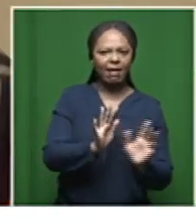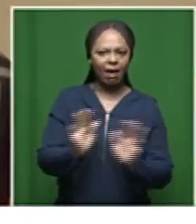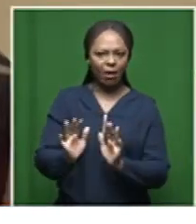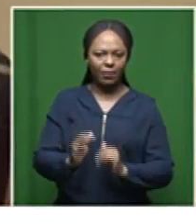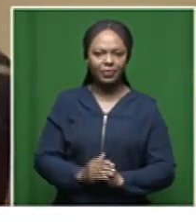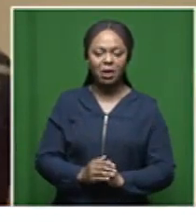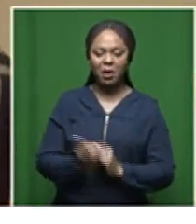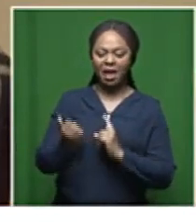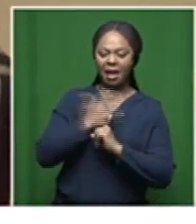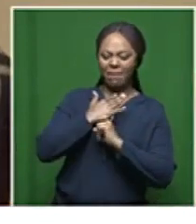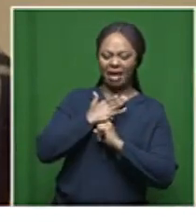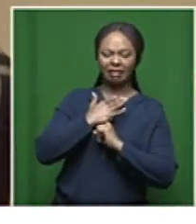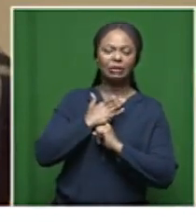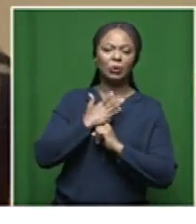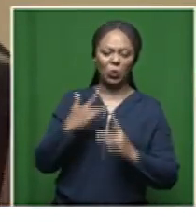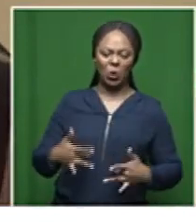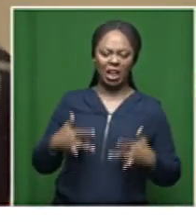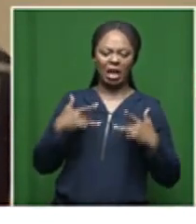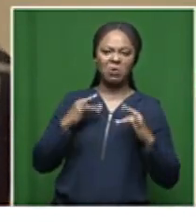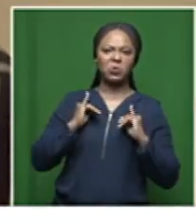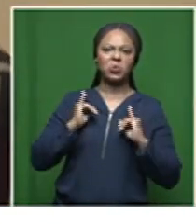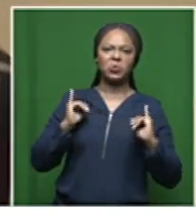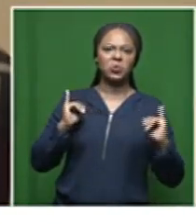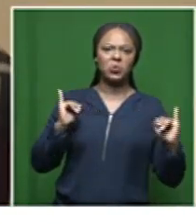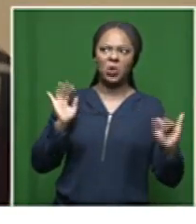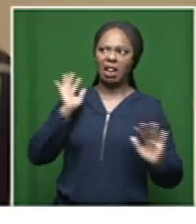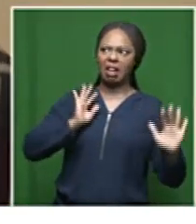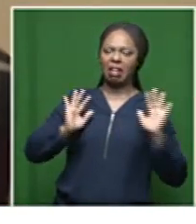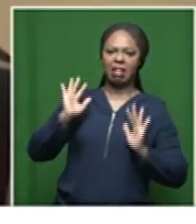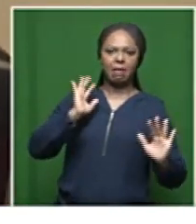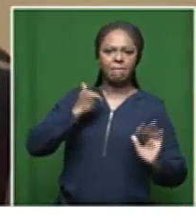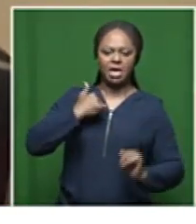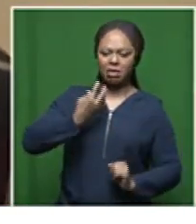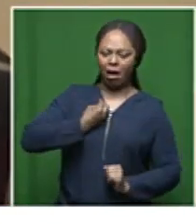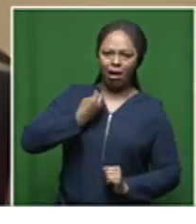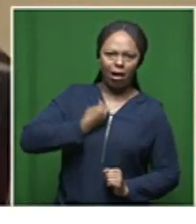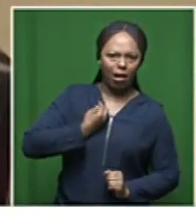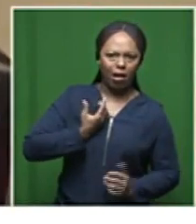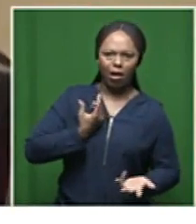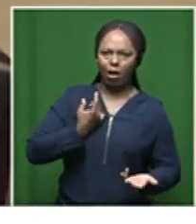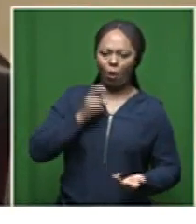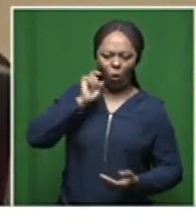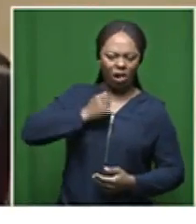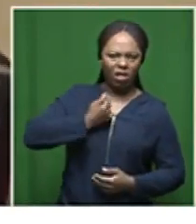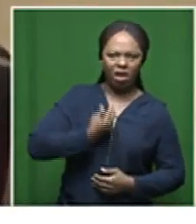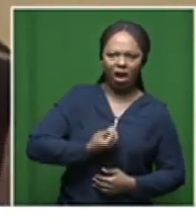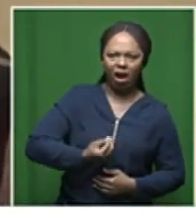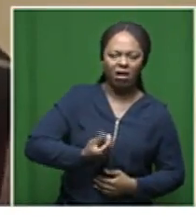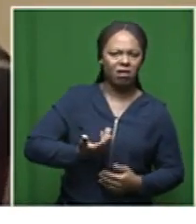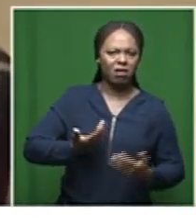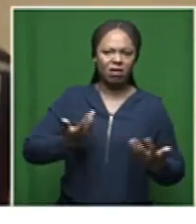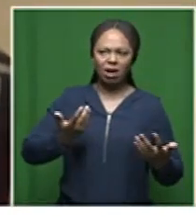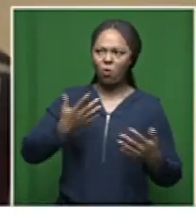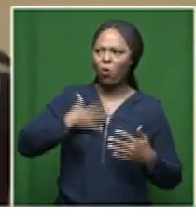quite enormous, in my life. I mean, it changed everything. I mean, I was young, I was getting ready to go